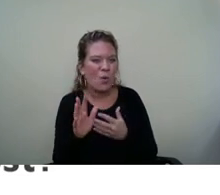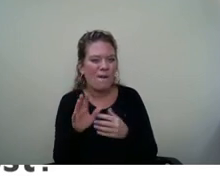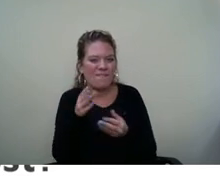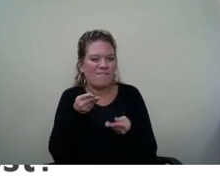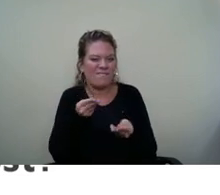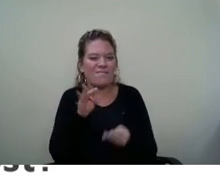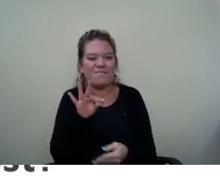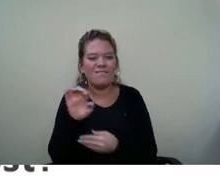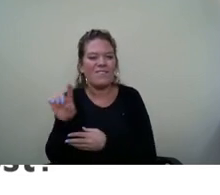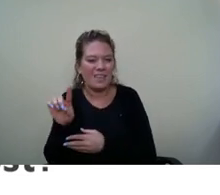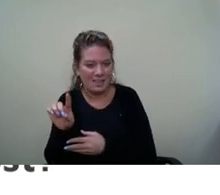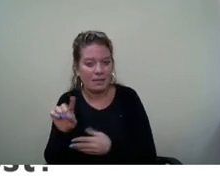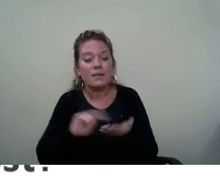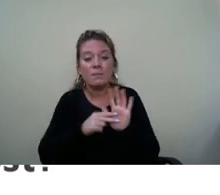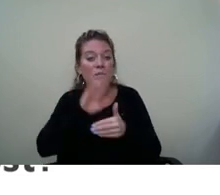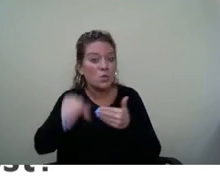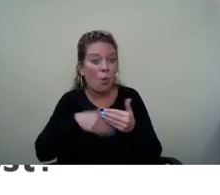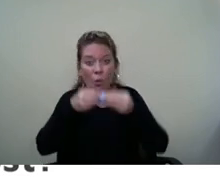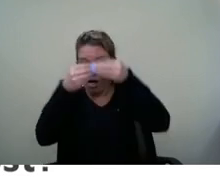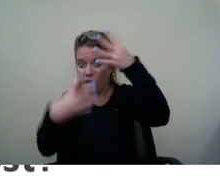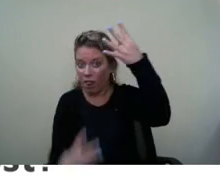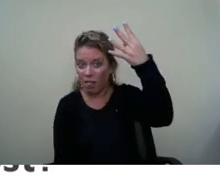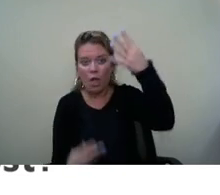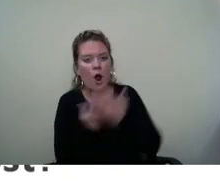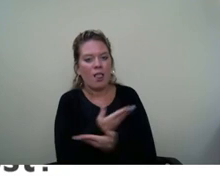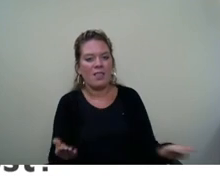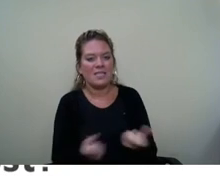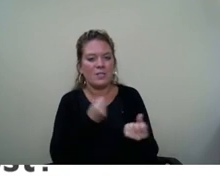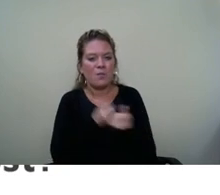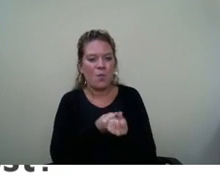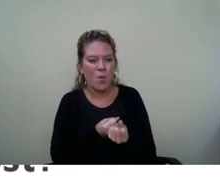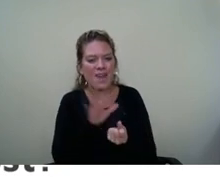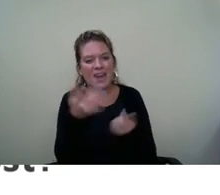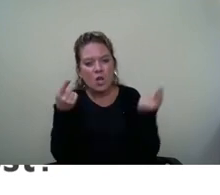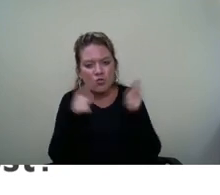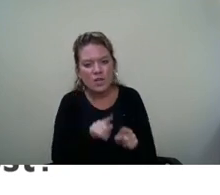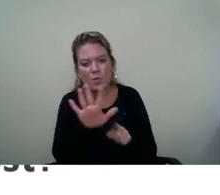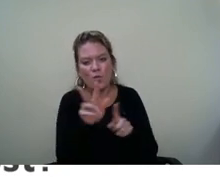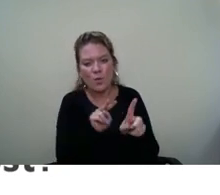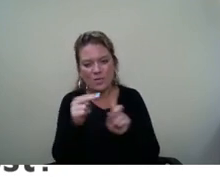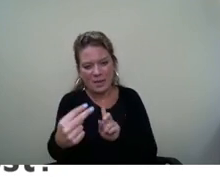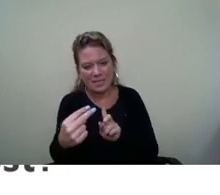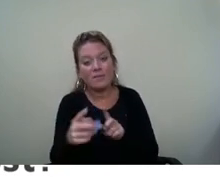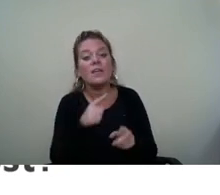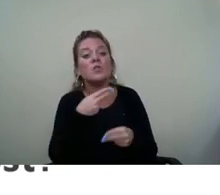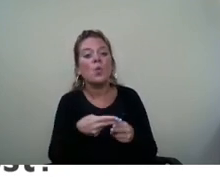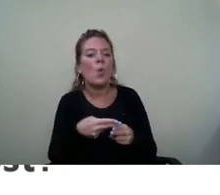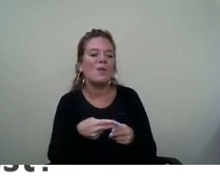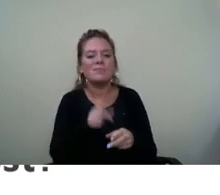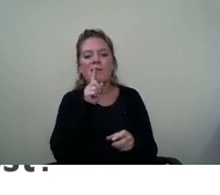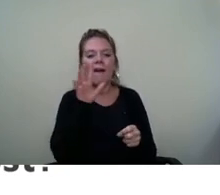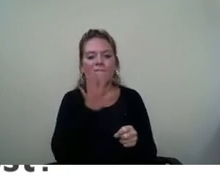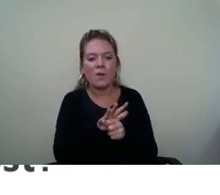your perspective. And this is what we call confirmation bias,